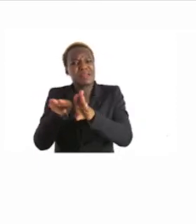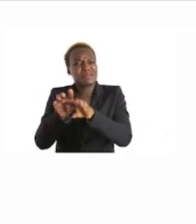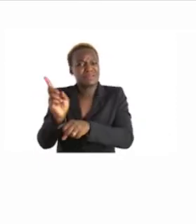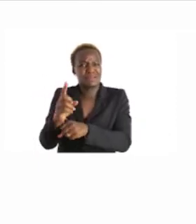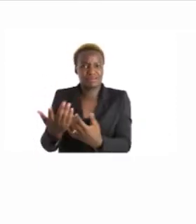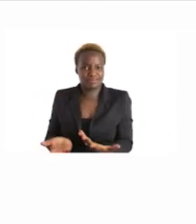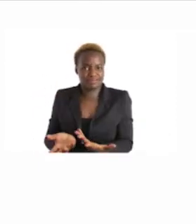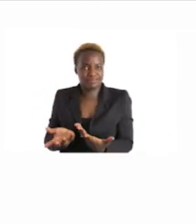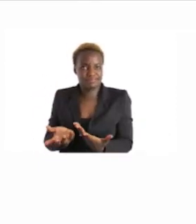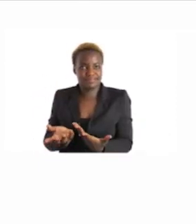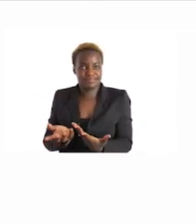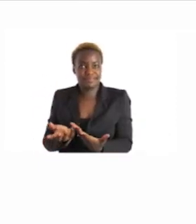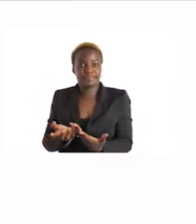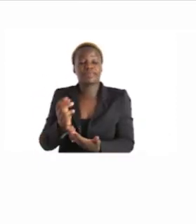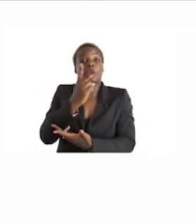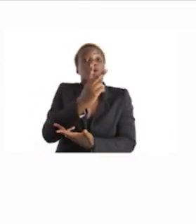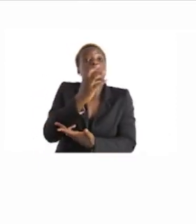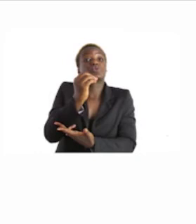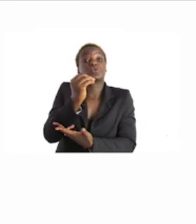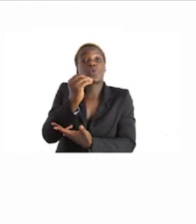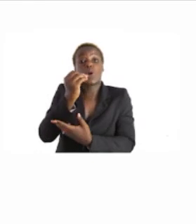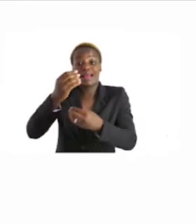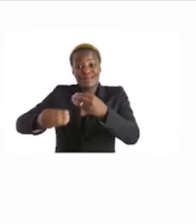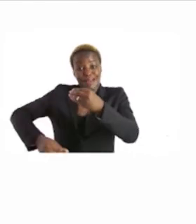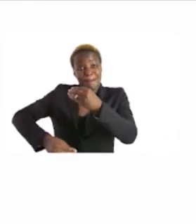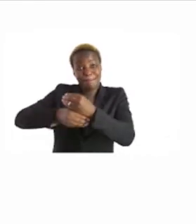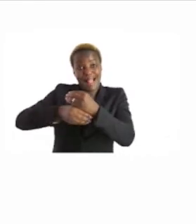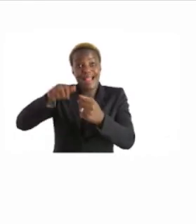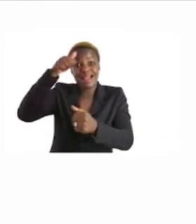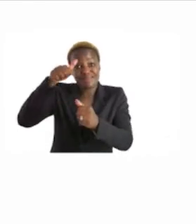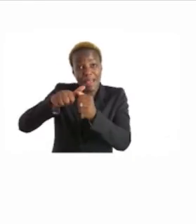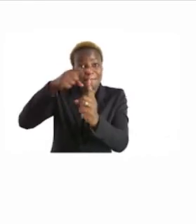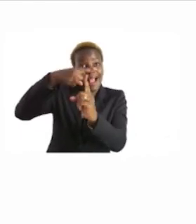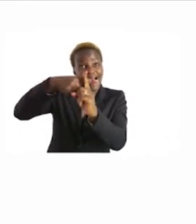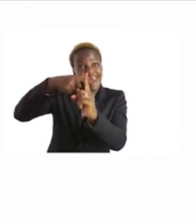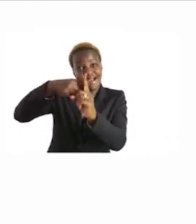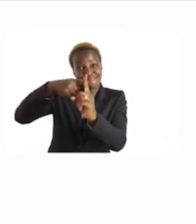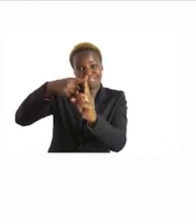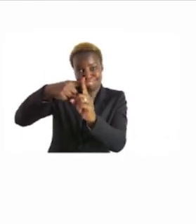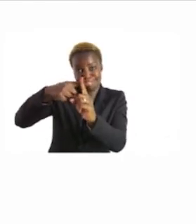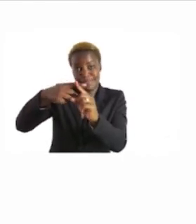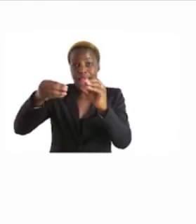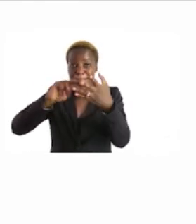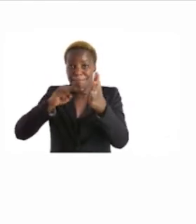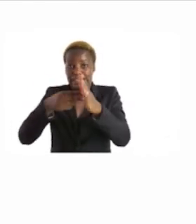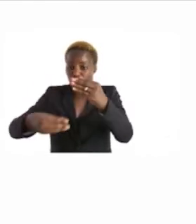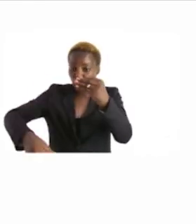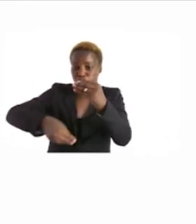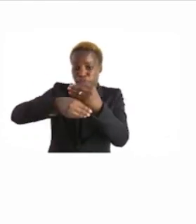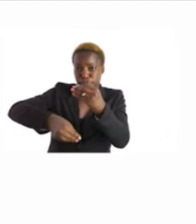numbers? 20 plus a 3, if it has to become a one single number, what can we